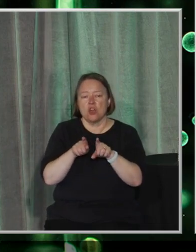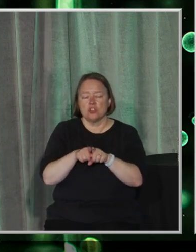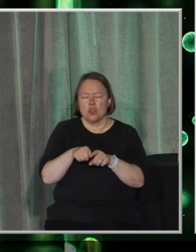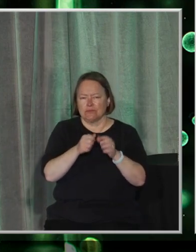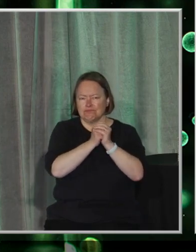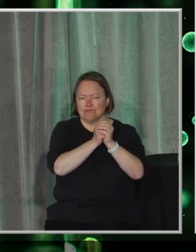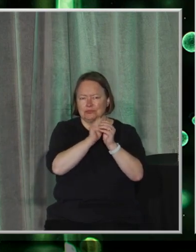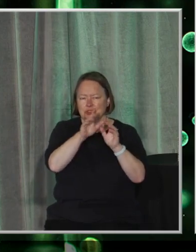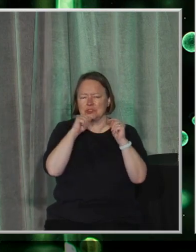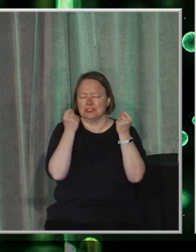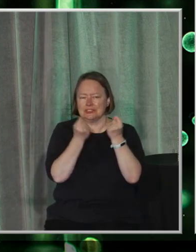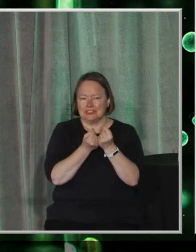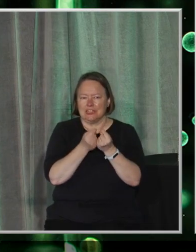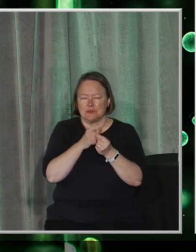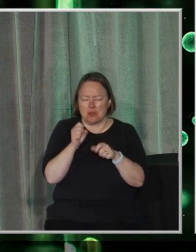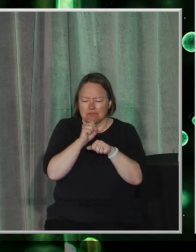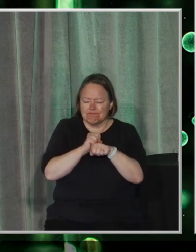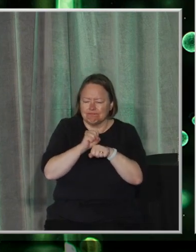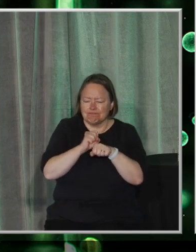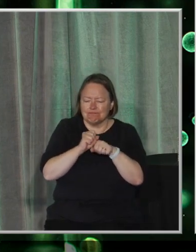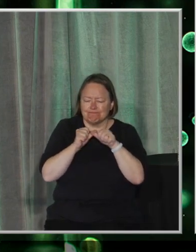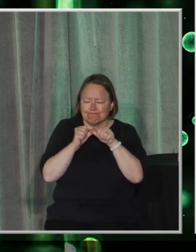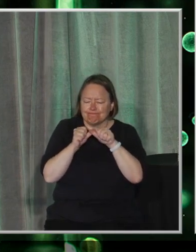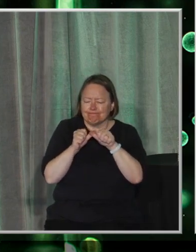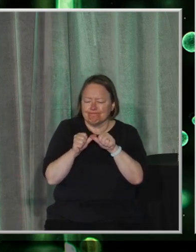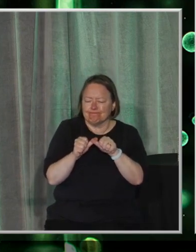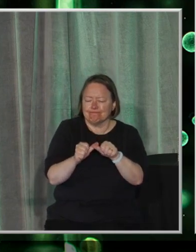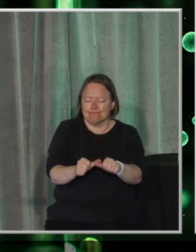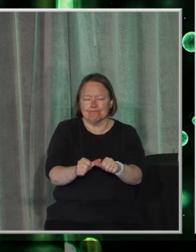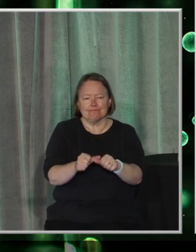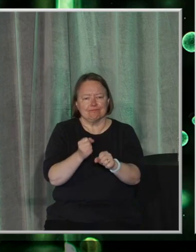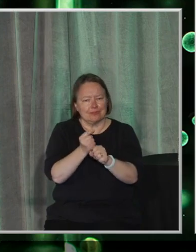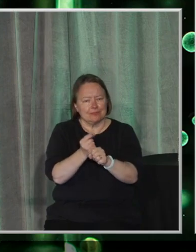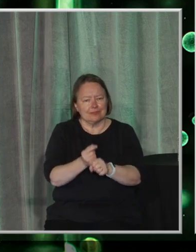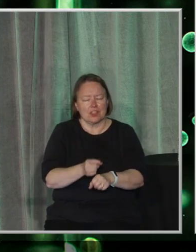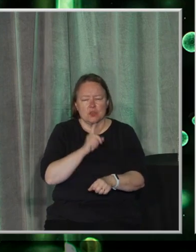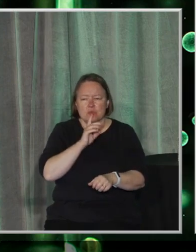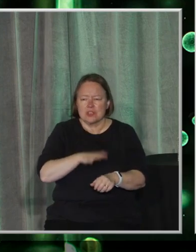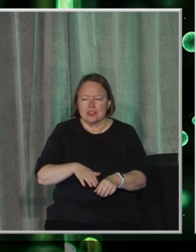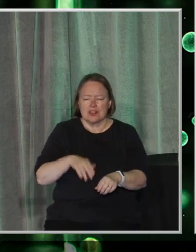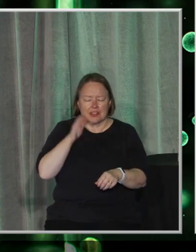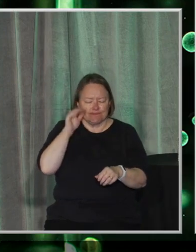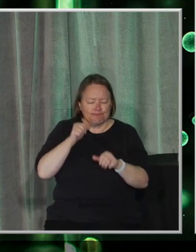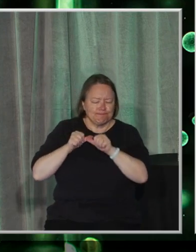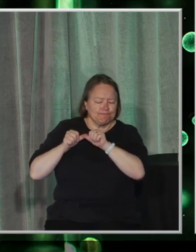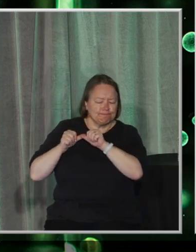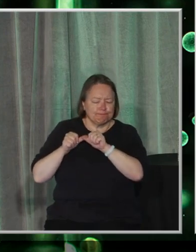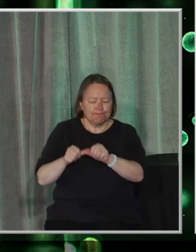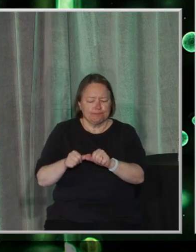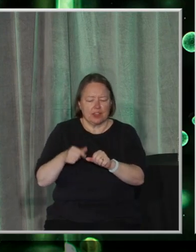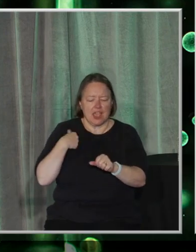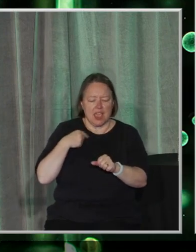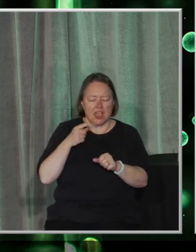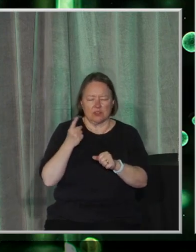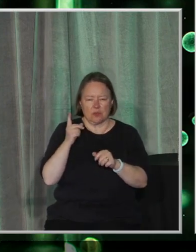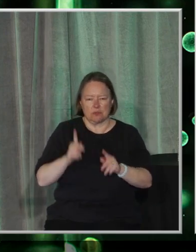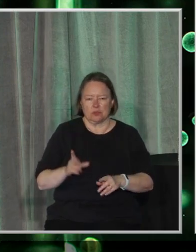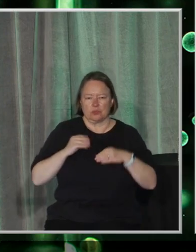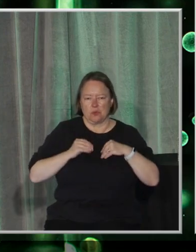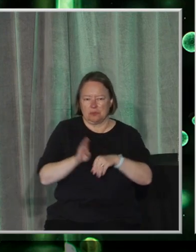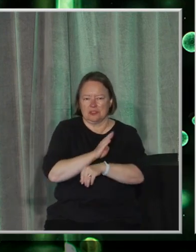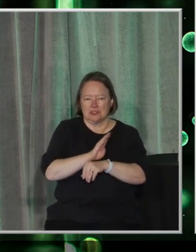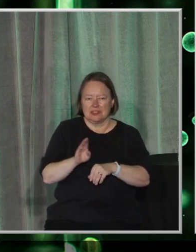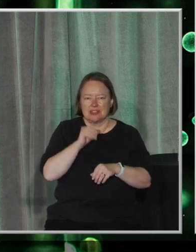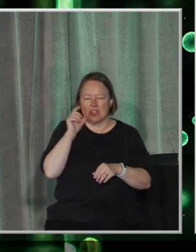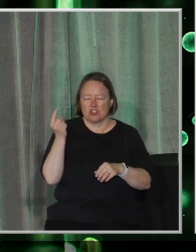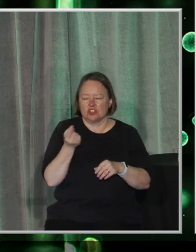team in terms of your persistence. Year on year, it's the kind of persistence that is really necessary as entrepreneurs to continue on, not just in